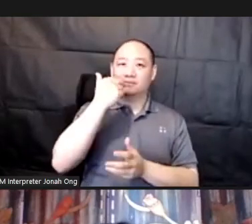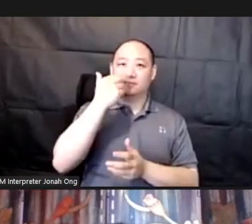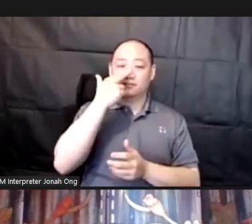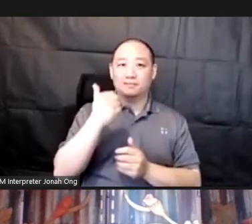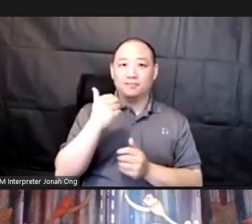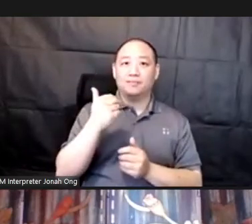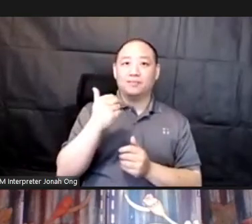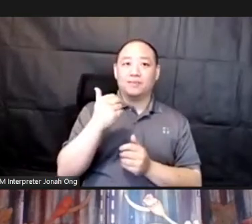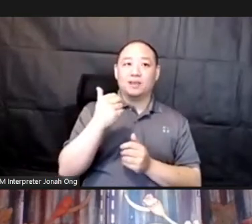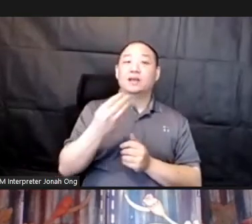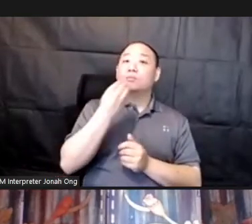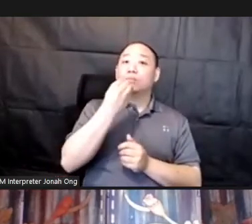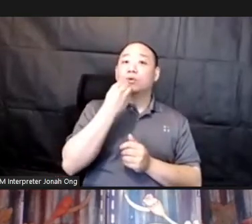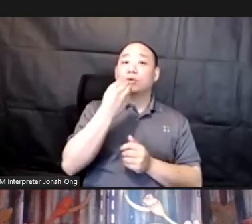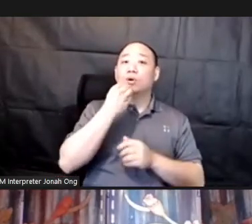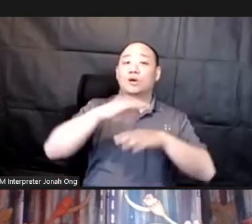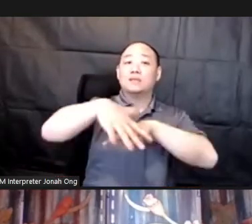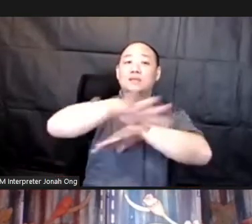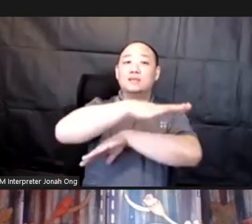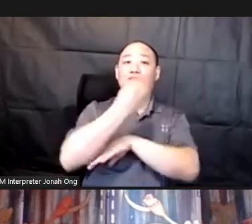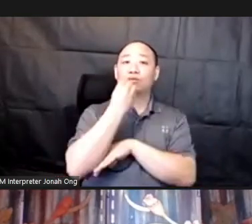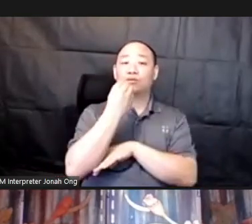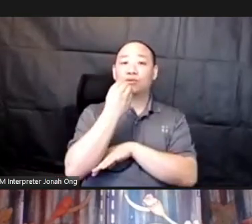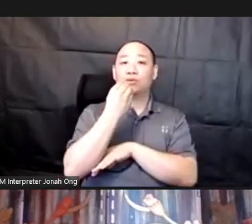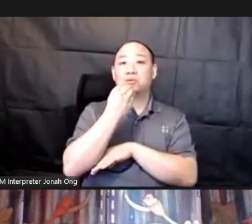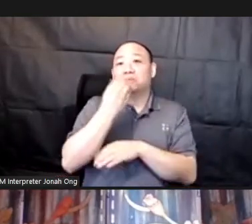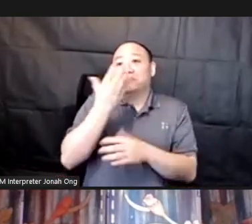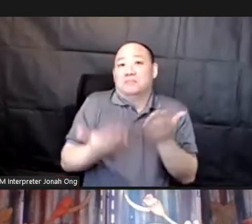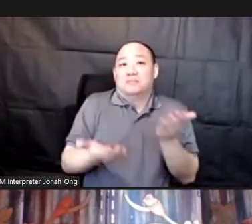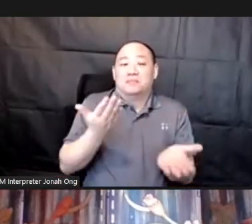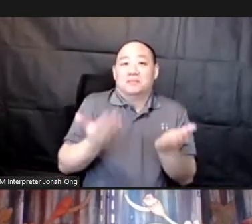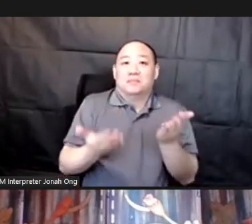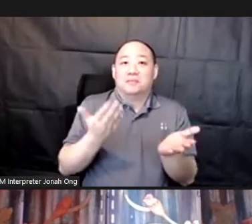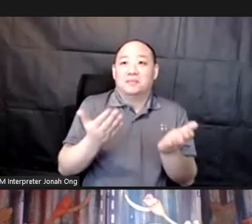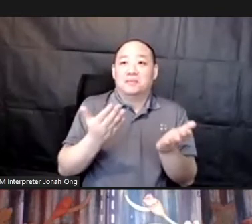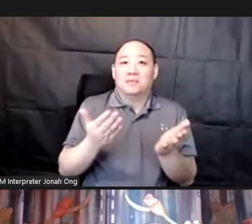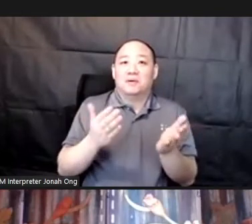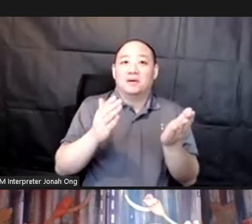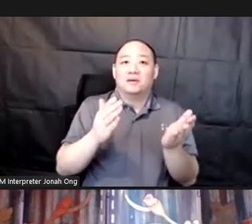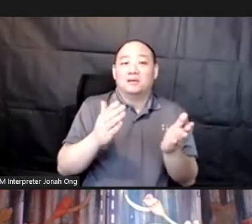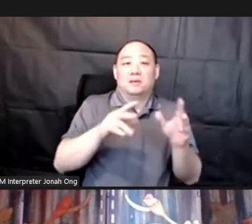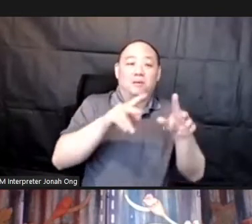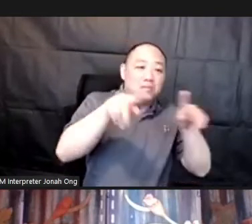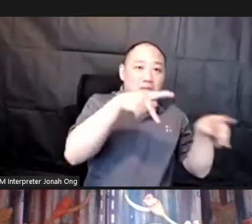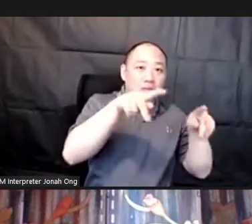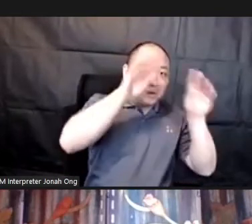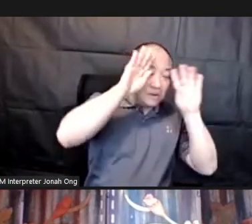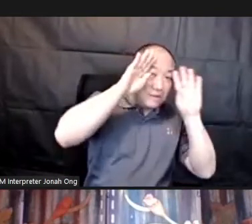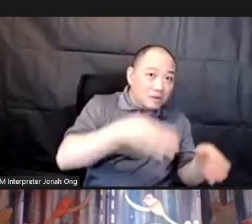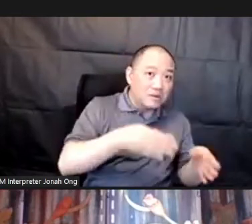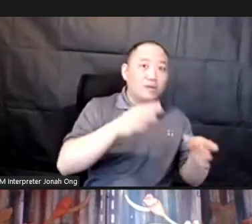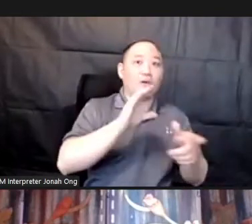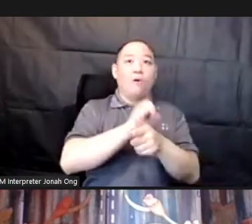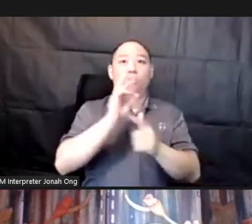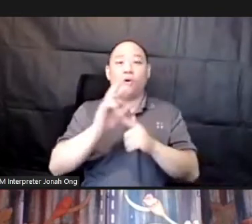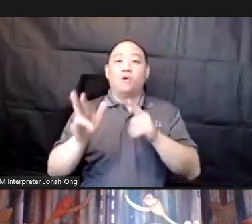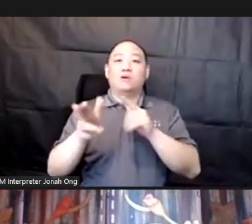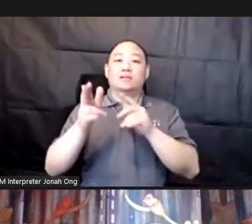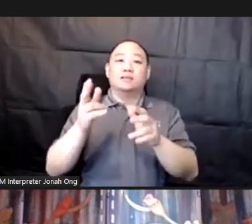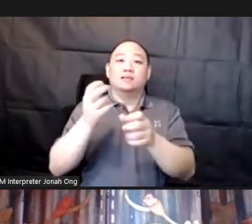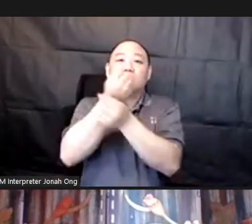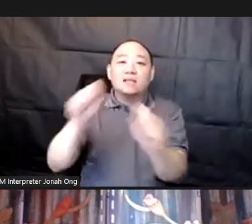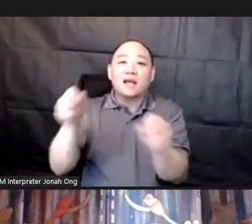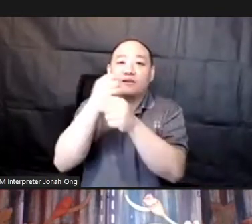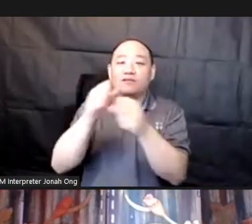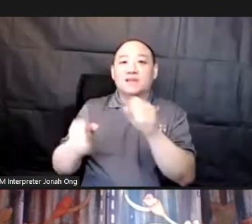seafood may cause the death of our planet. So rather than focusing on plastics or recycling or saving the turtles, should we focus on